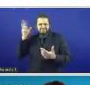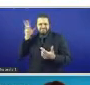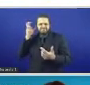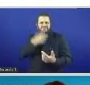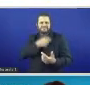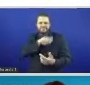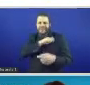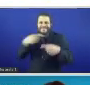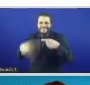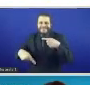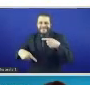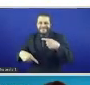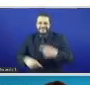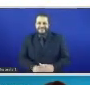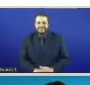funding.